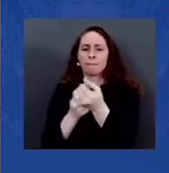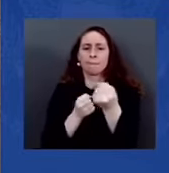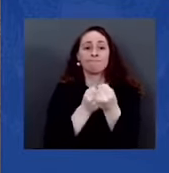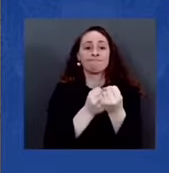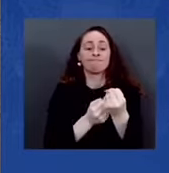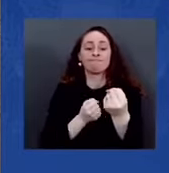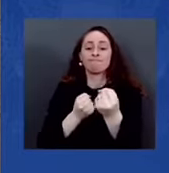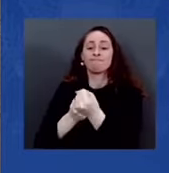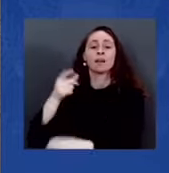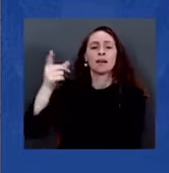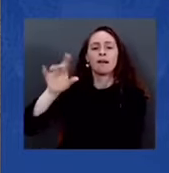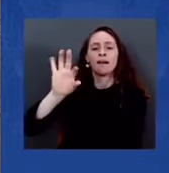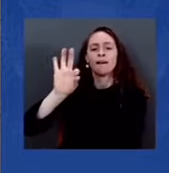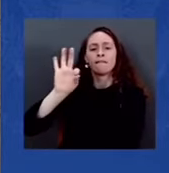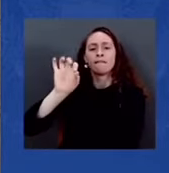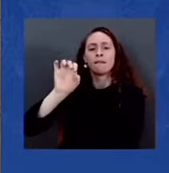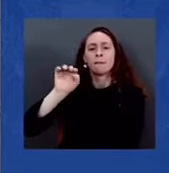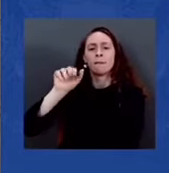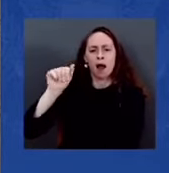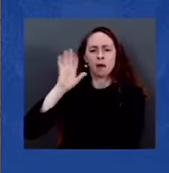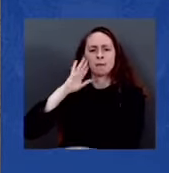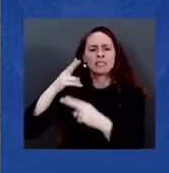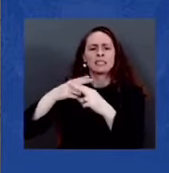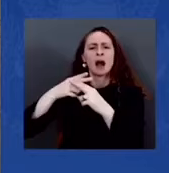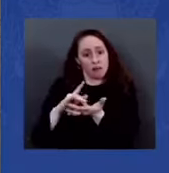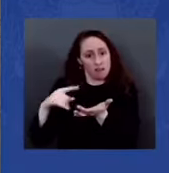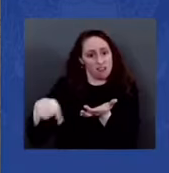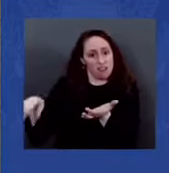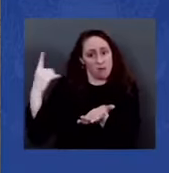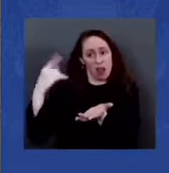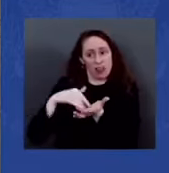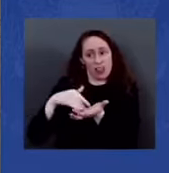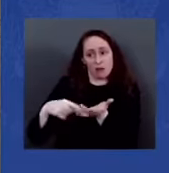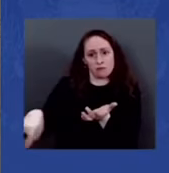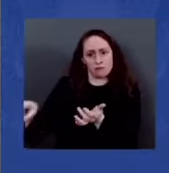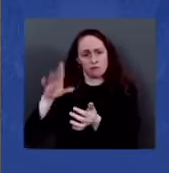shot. We've opened, we're moving